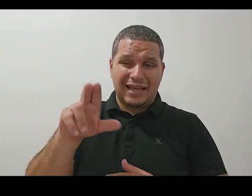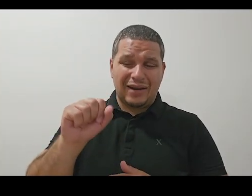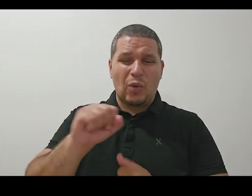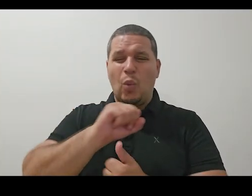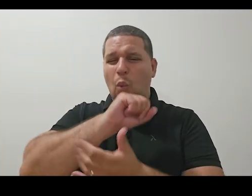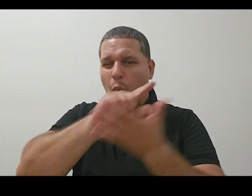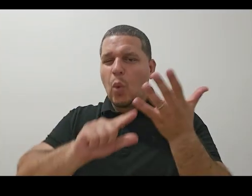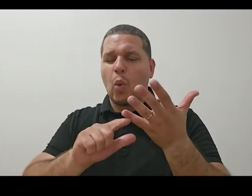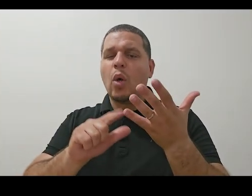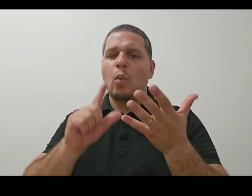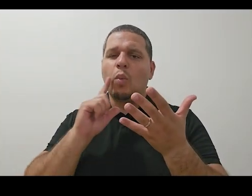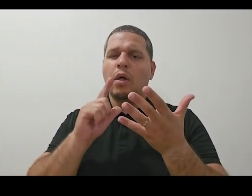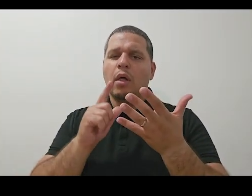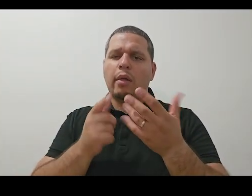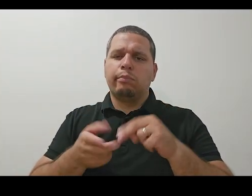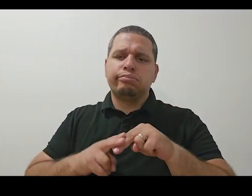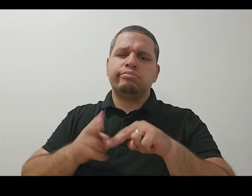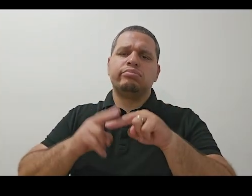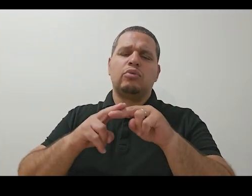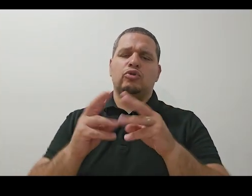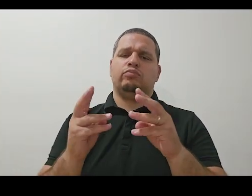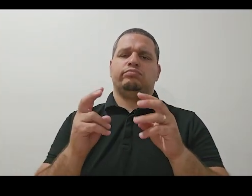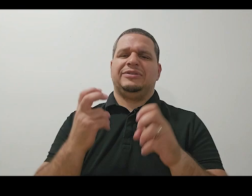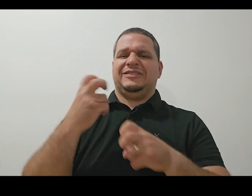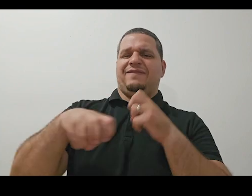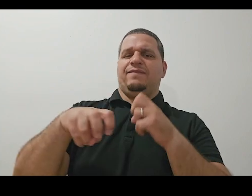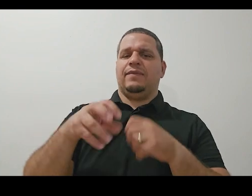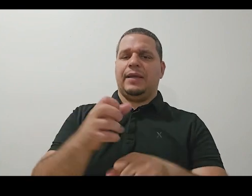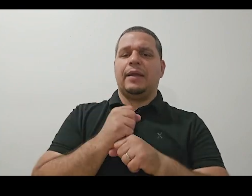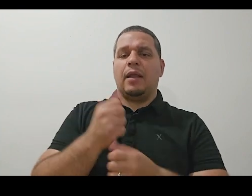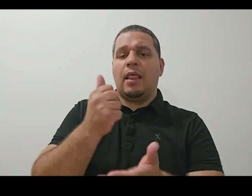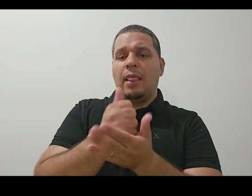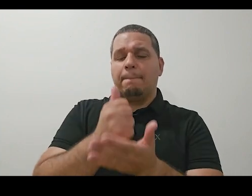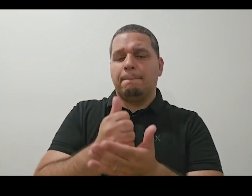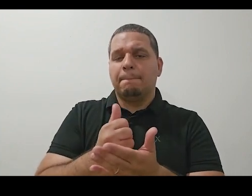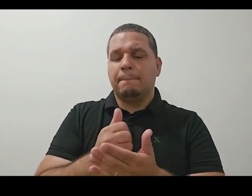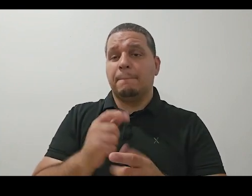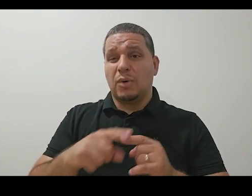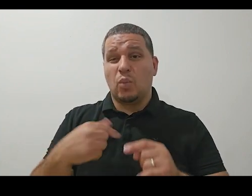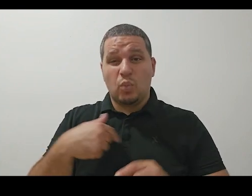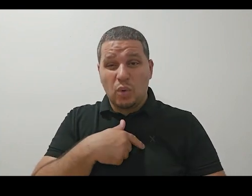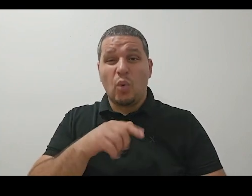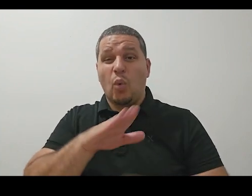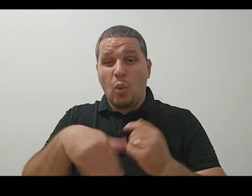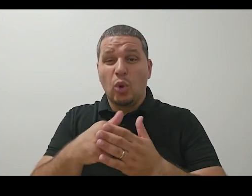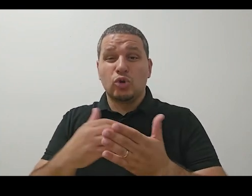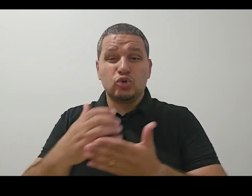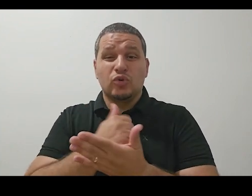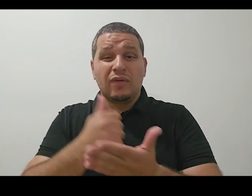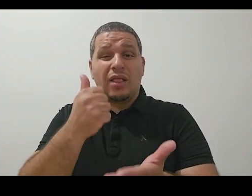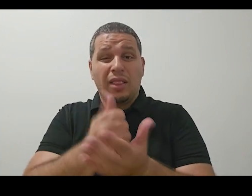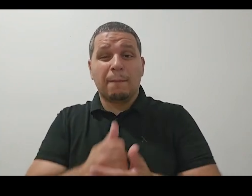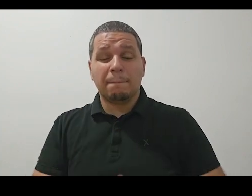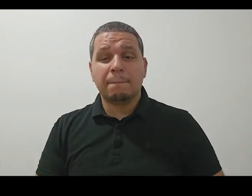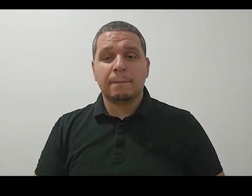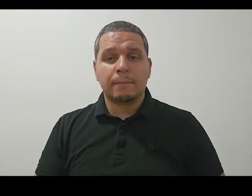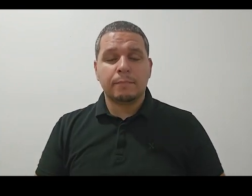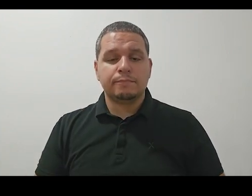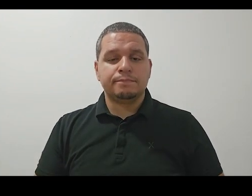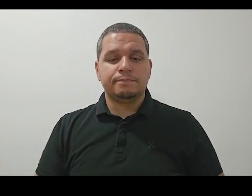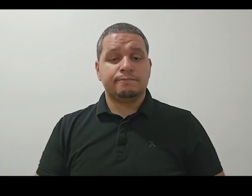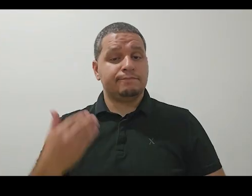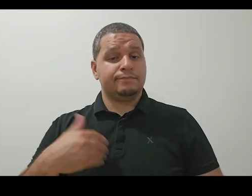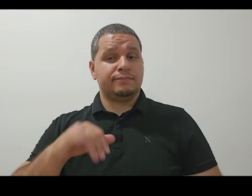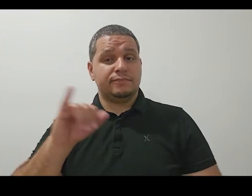hard for people to seek mental health help, but we all deserve some help. This is John speaking. All